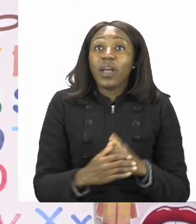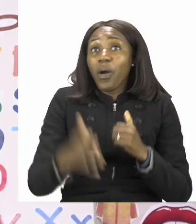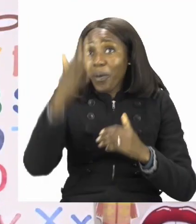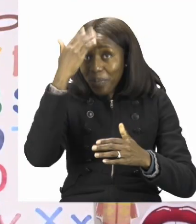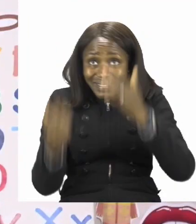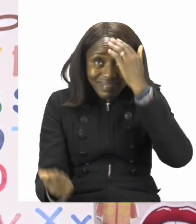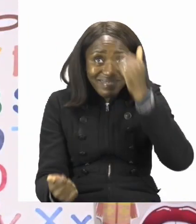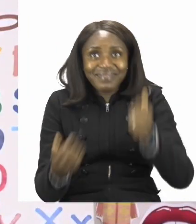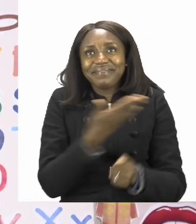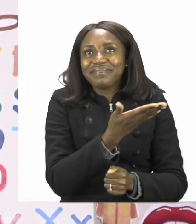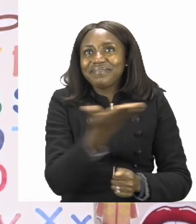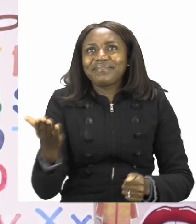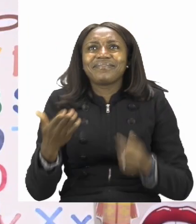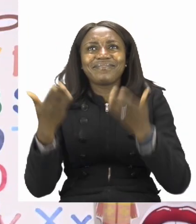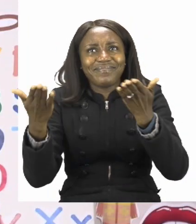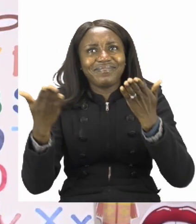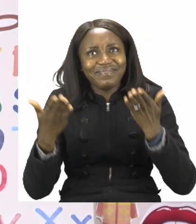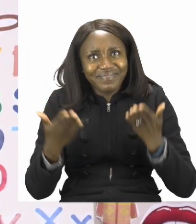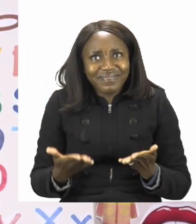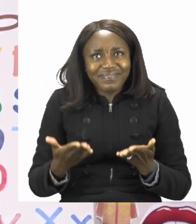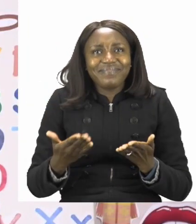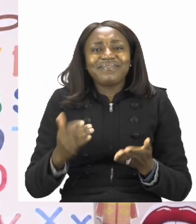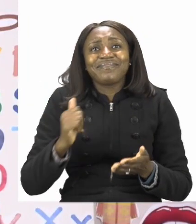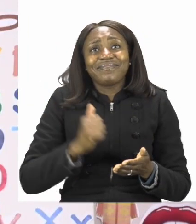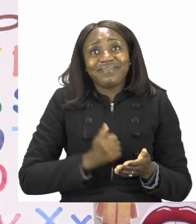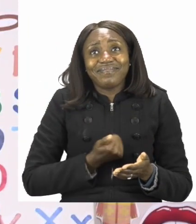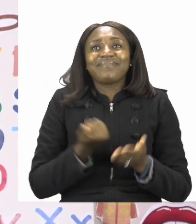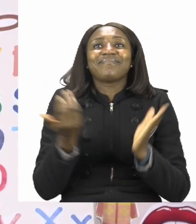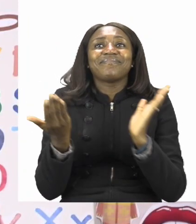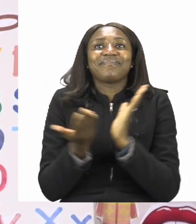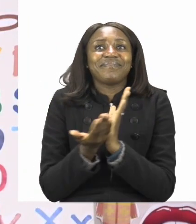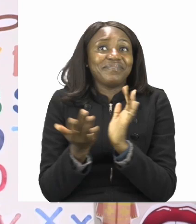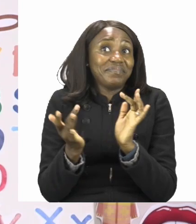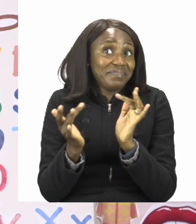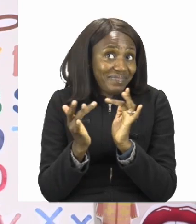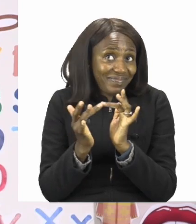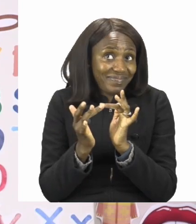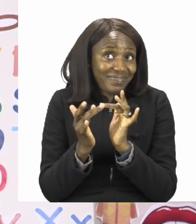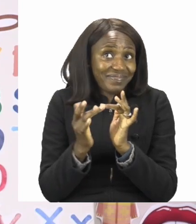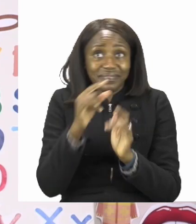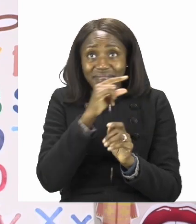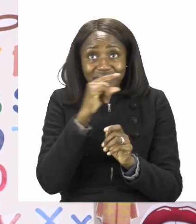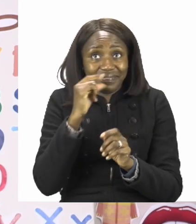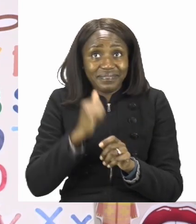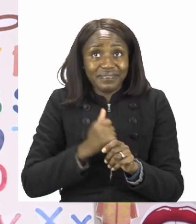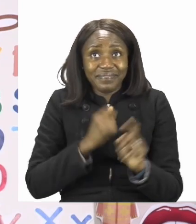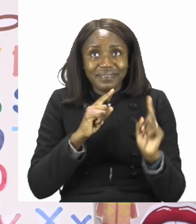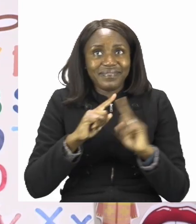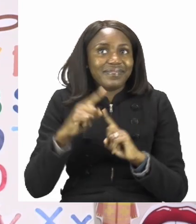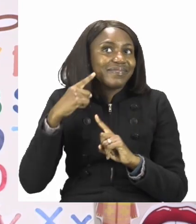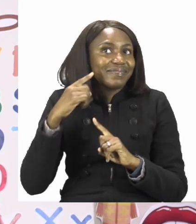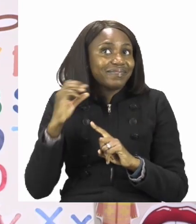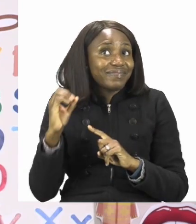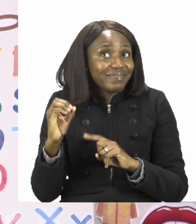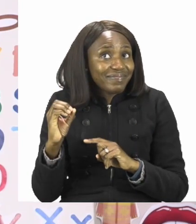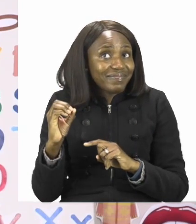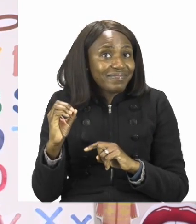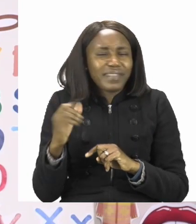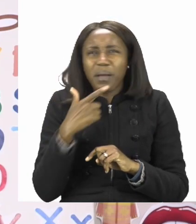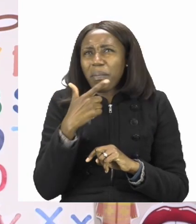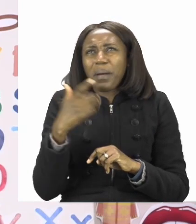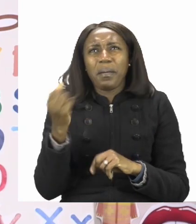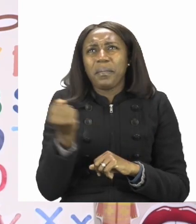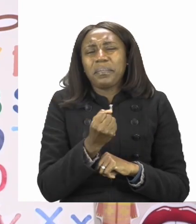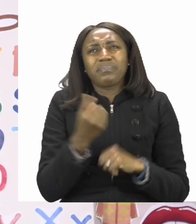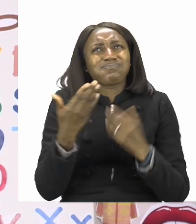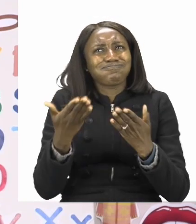Hello everyone and welcome to My Zone Online School. My name is Teacher Mutsa and thank you so